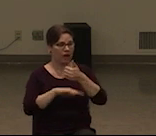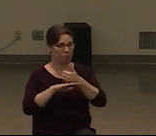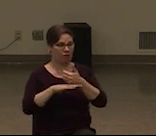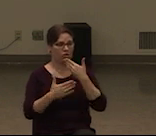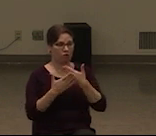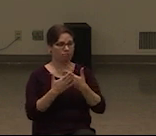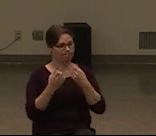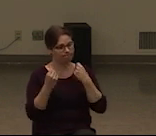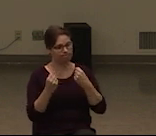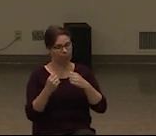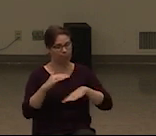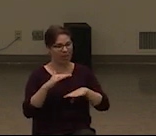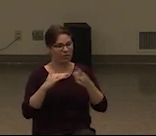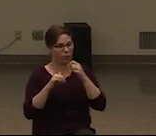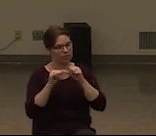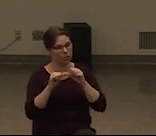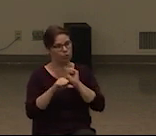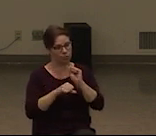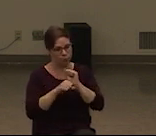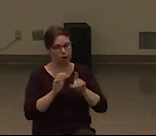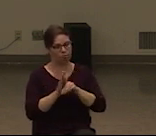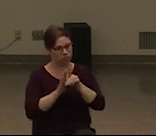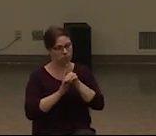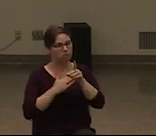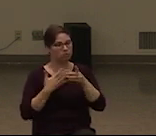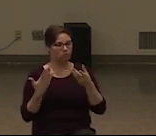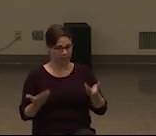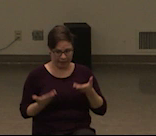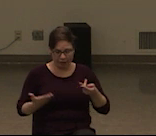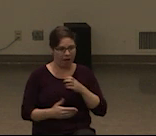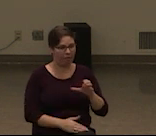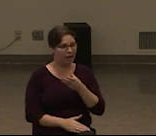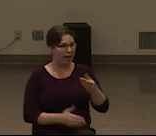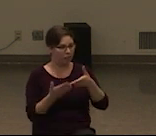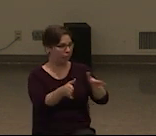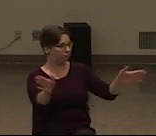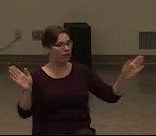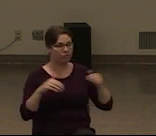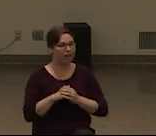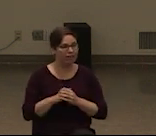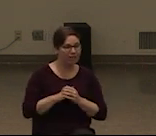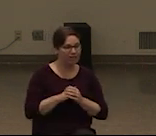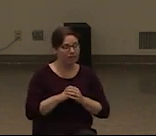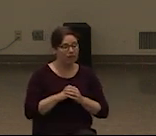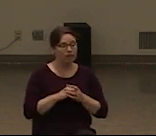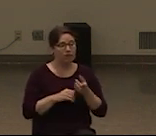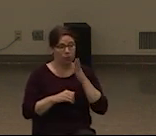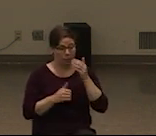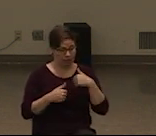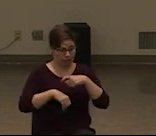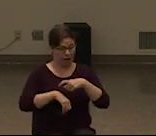for solidarity and liberation that you're doing here on your campus and in the broader community. So we'll spend some time there, as well